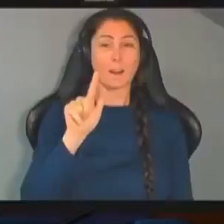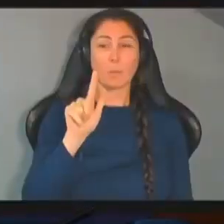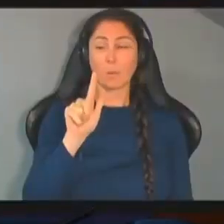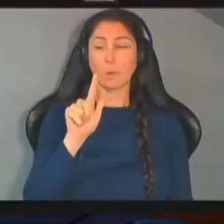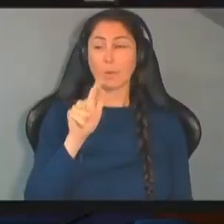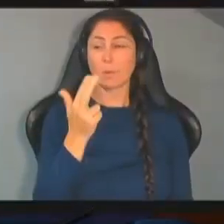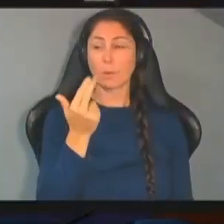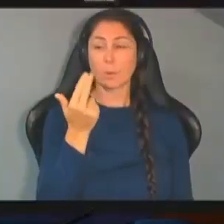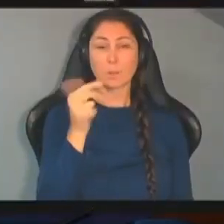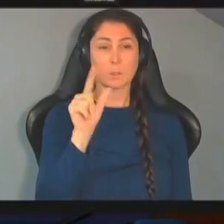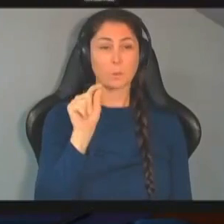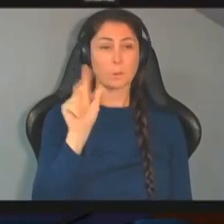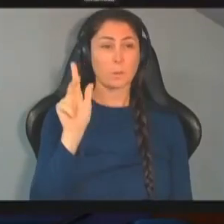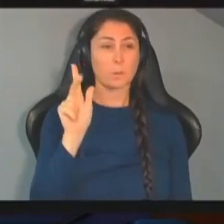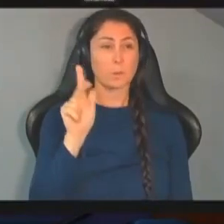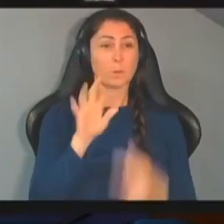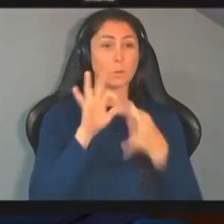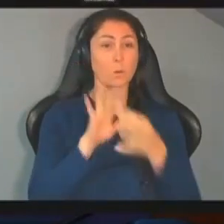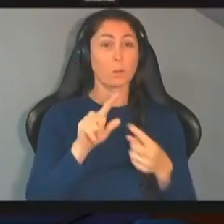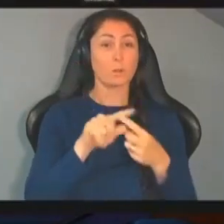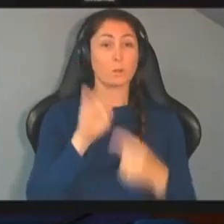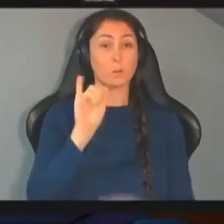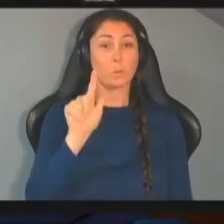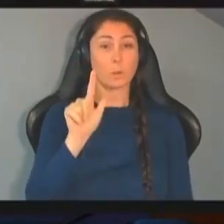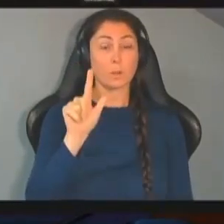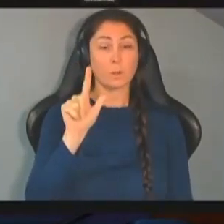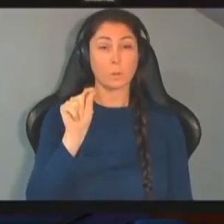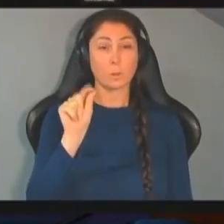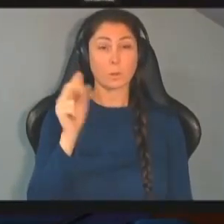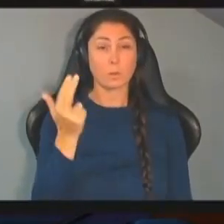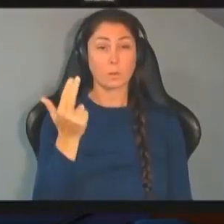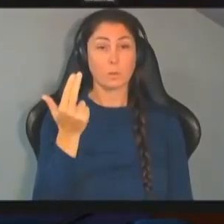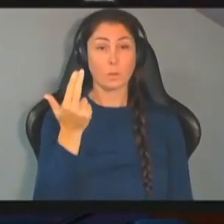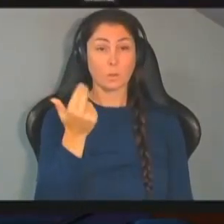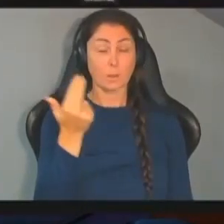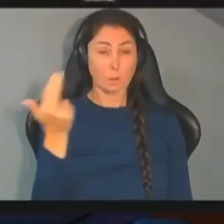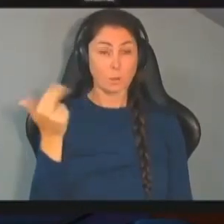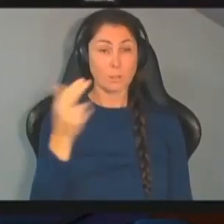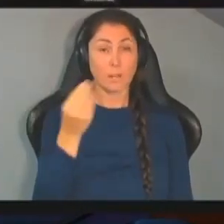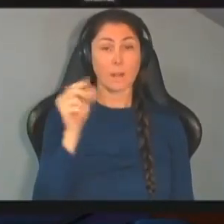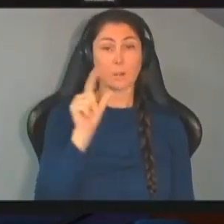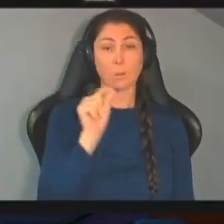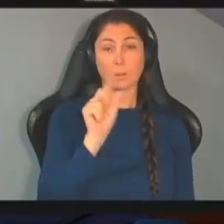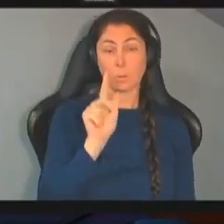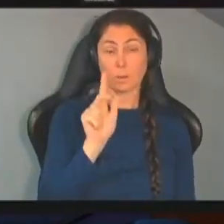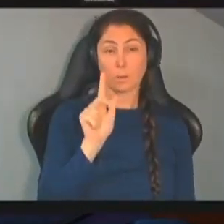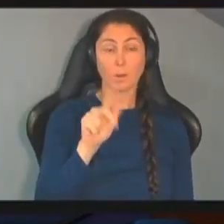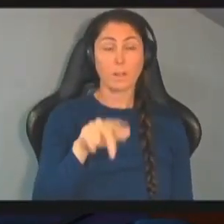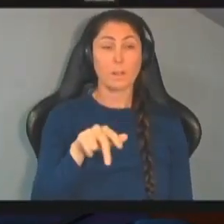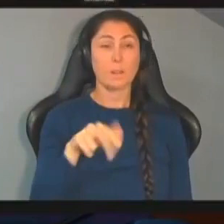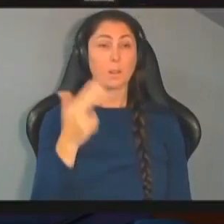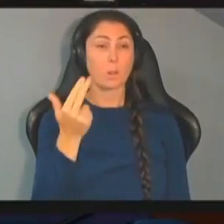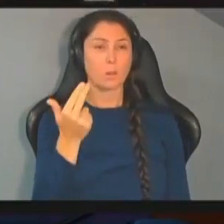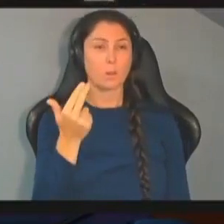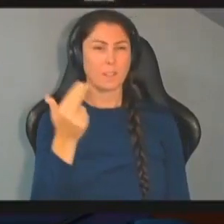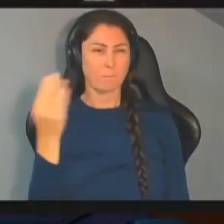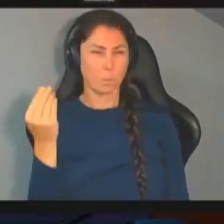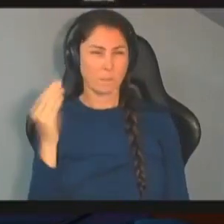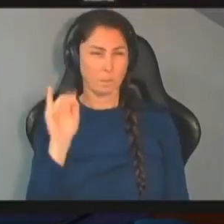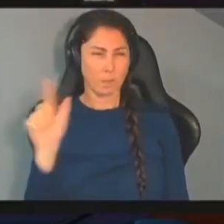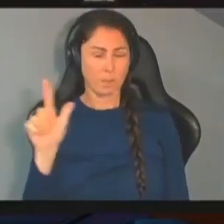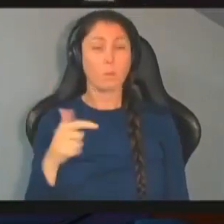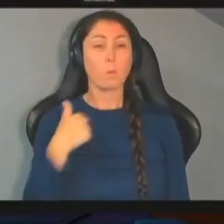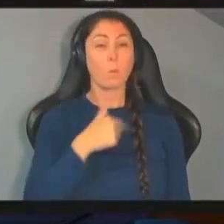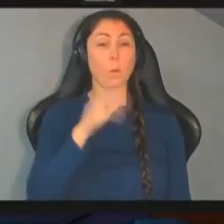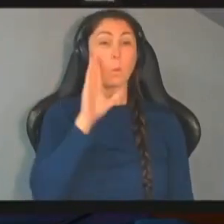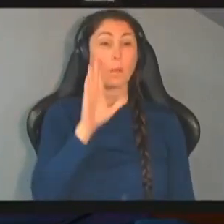2023, relative to Bills 2023-1313 and 2023 Bill 1314. We're going to begin